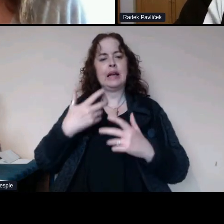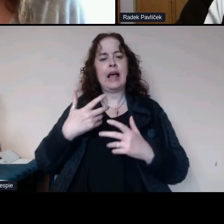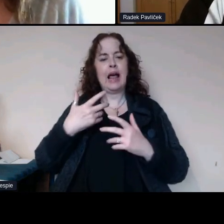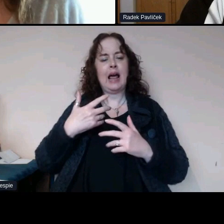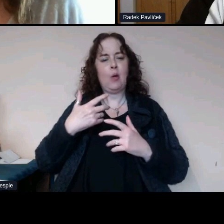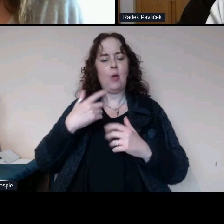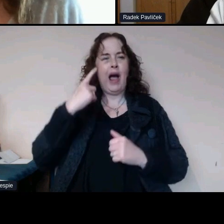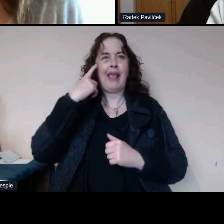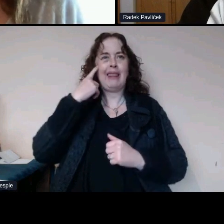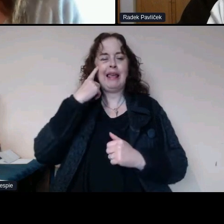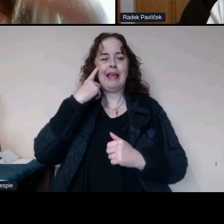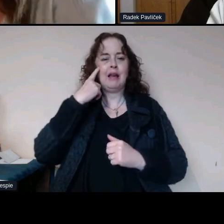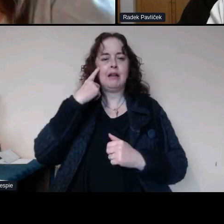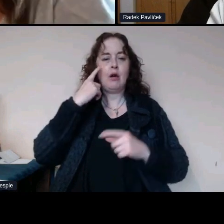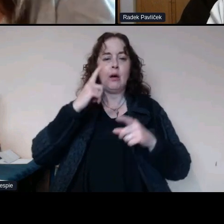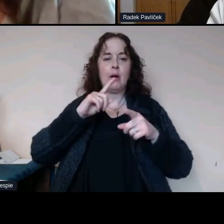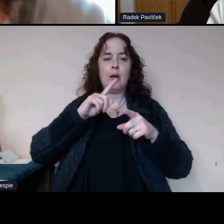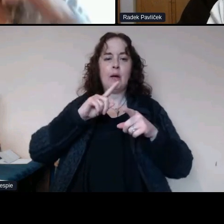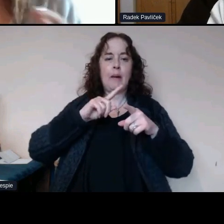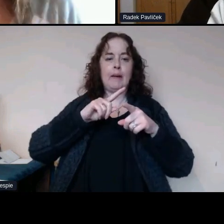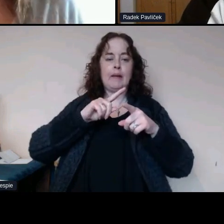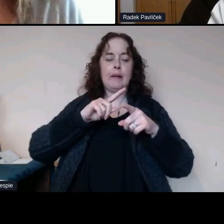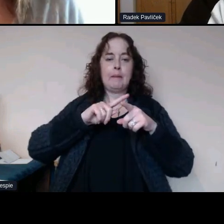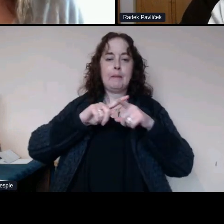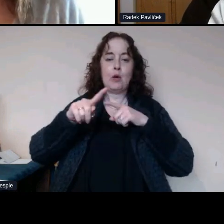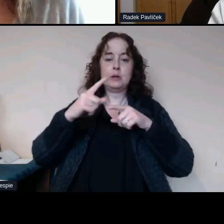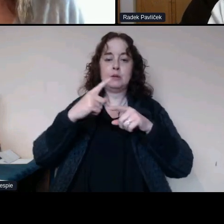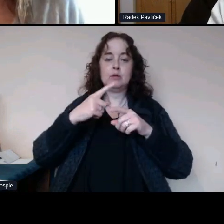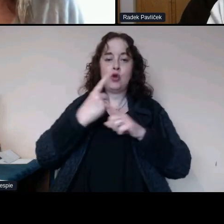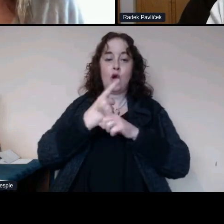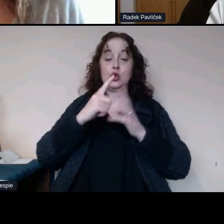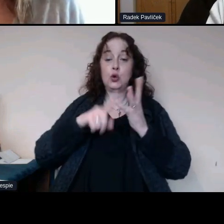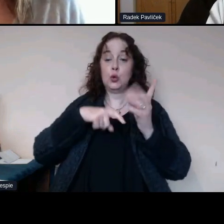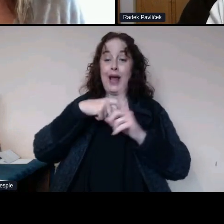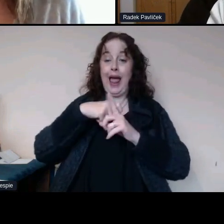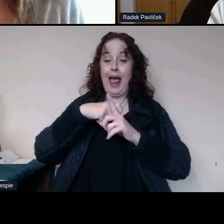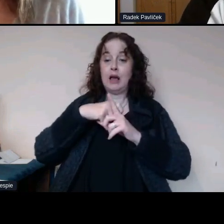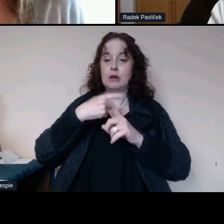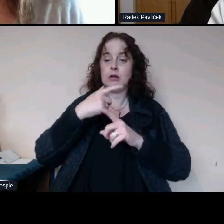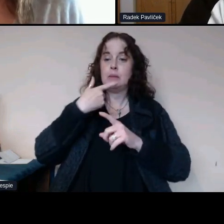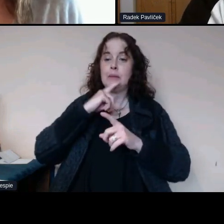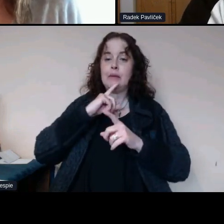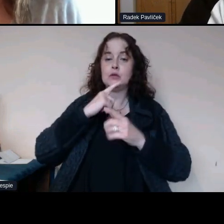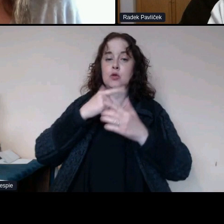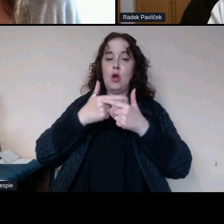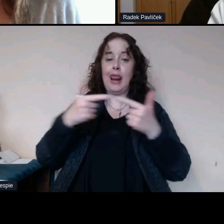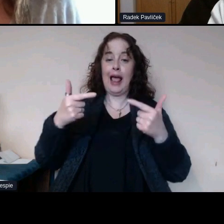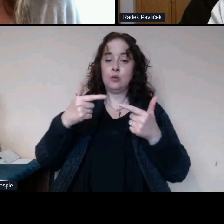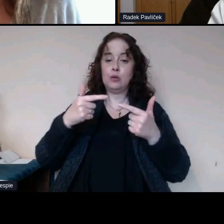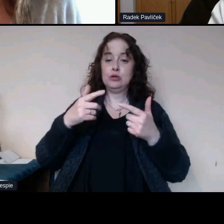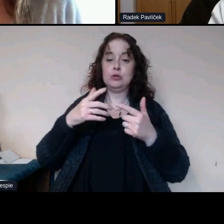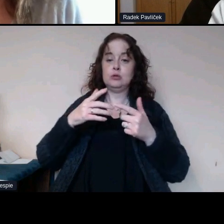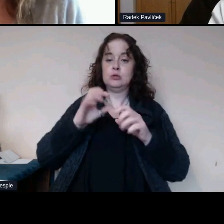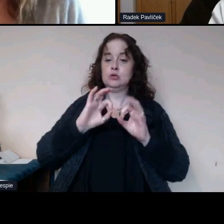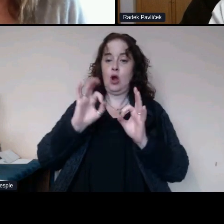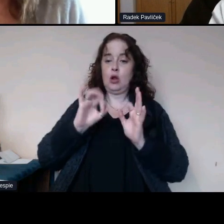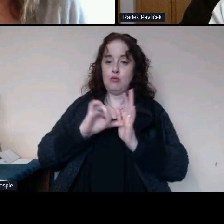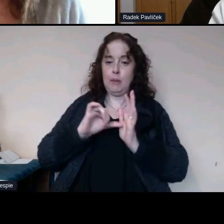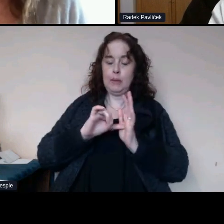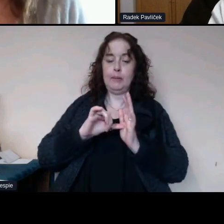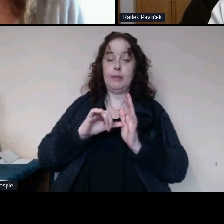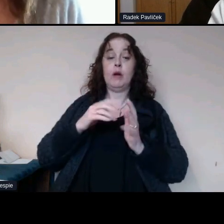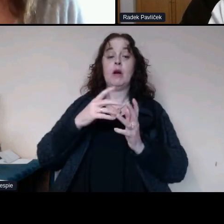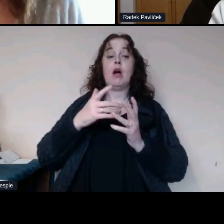guess, mostly talking to a UK audience here. So the language is less of an issue, but in many of